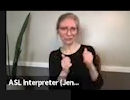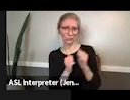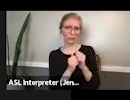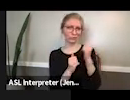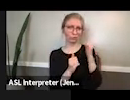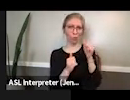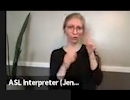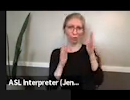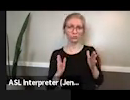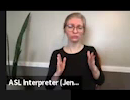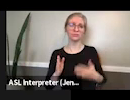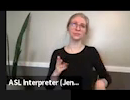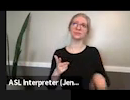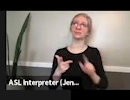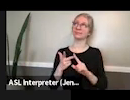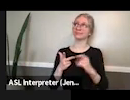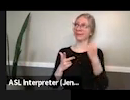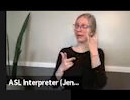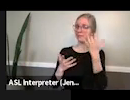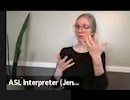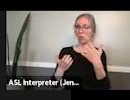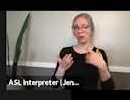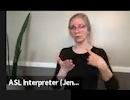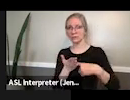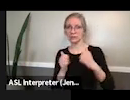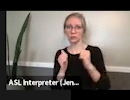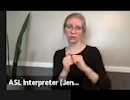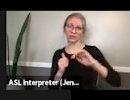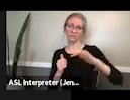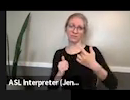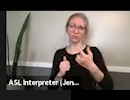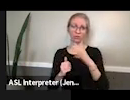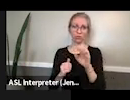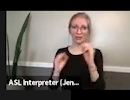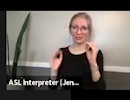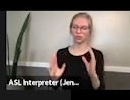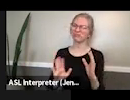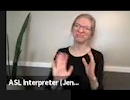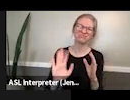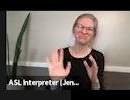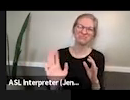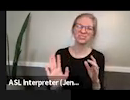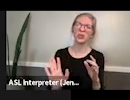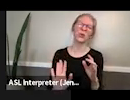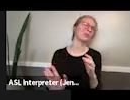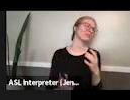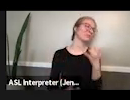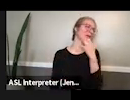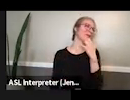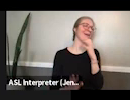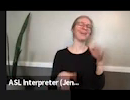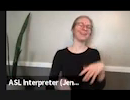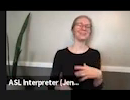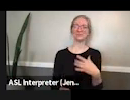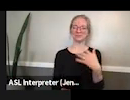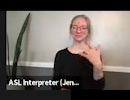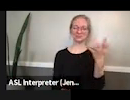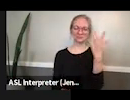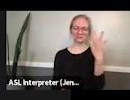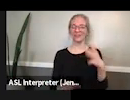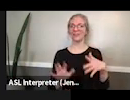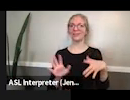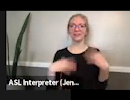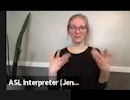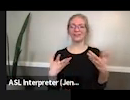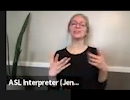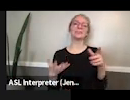if you want to talk to the 5th grade teacher. No, you don't do that. Your early childhood. Come on, Susan, get your head in the game. You want to talk with